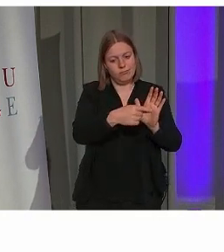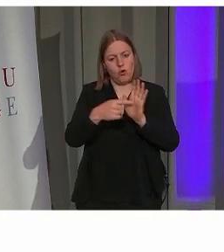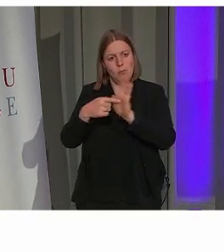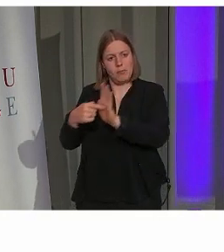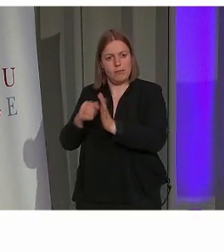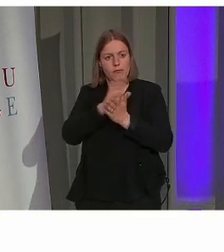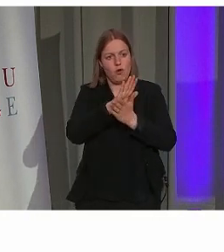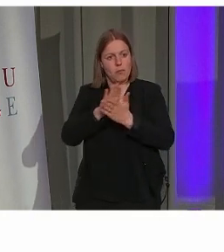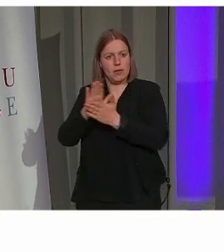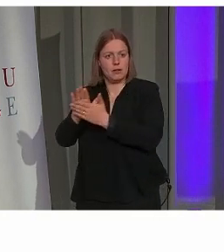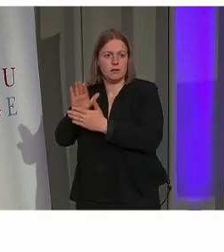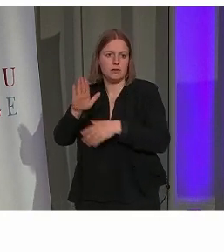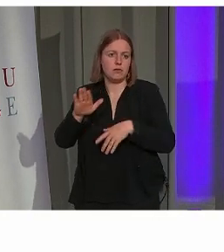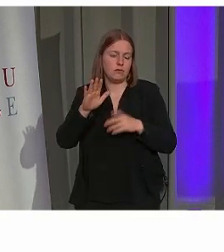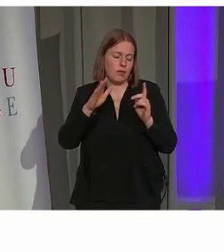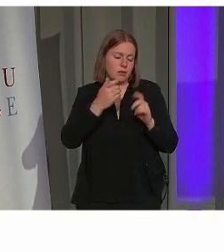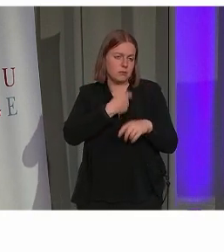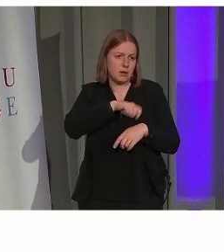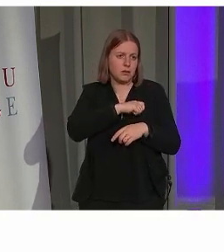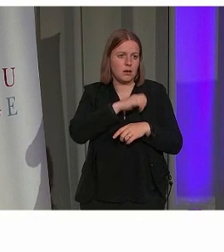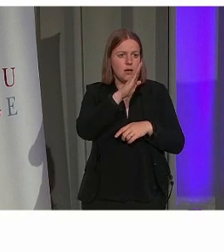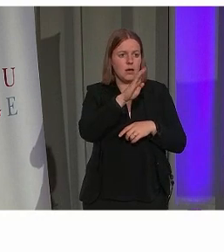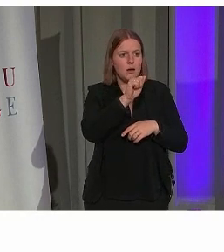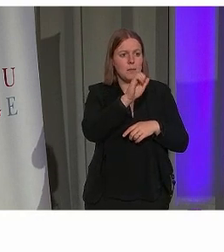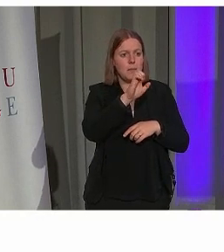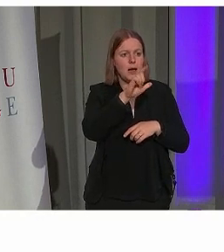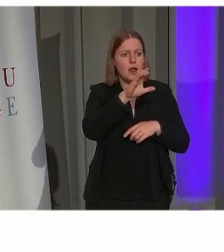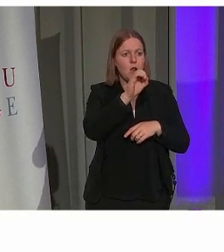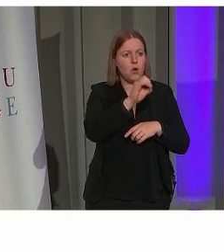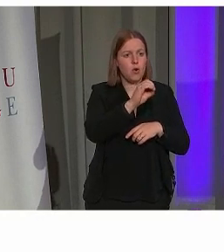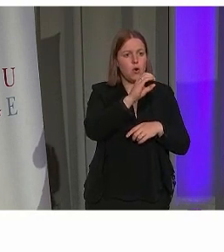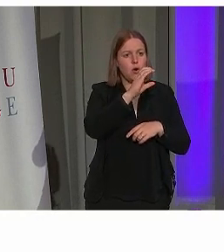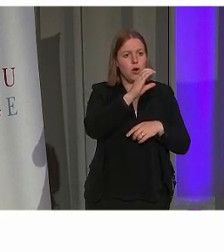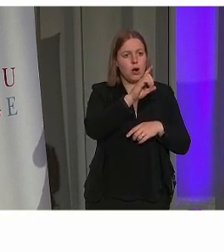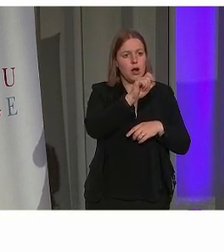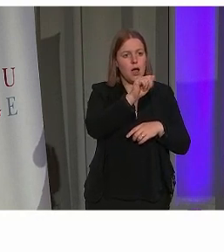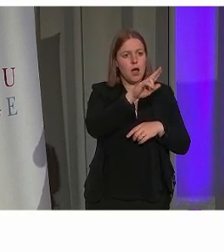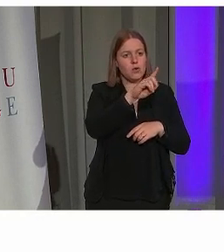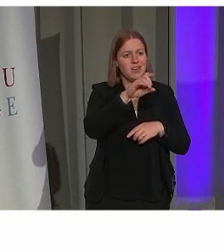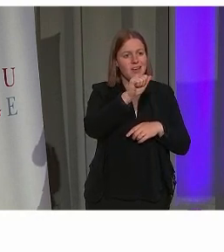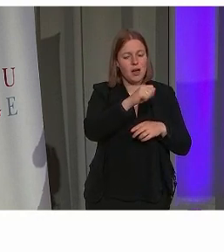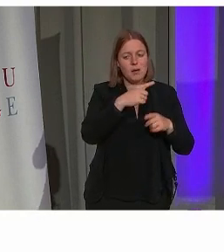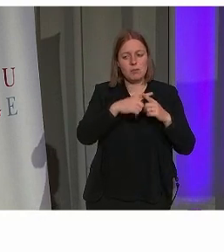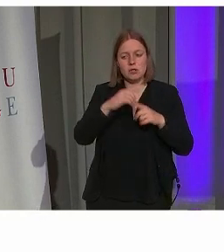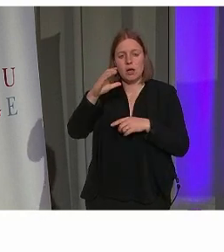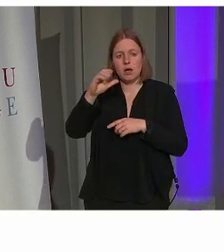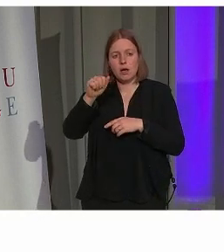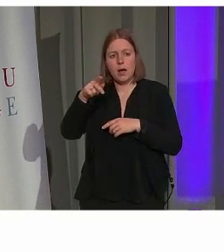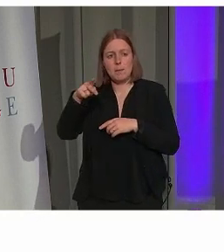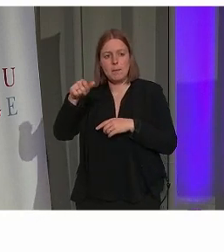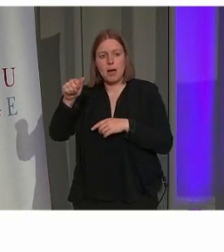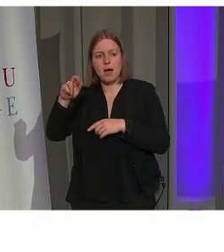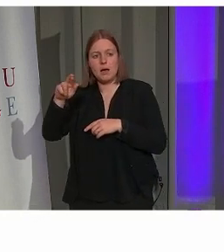Baelo Claudia in Cádiz and Cáparra, Cáceres. Well,